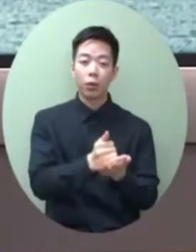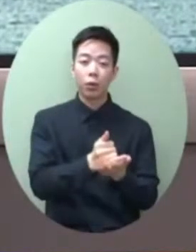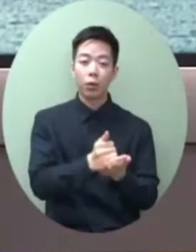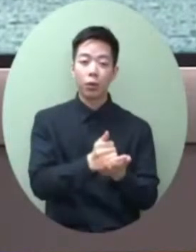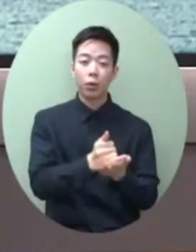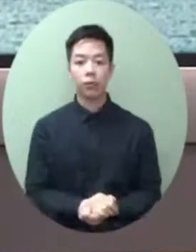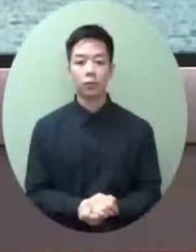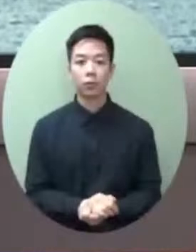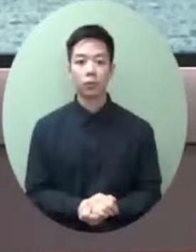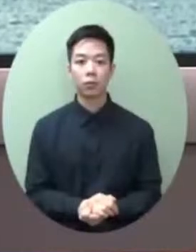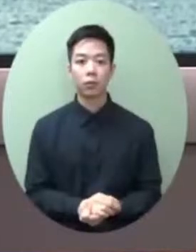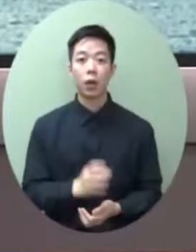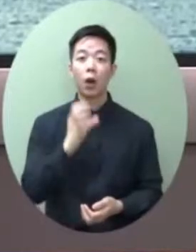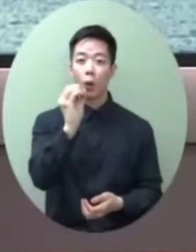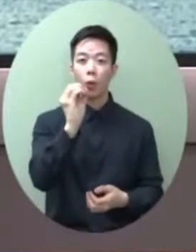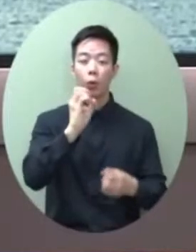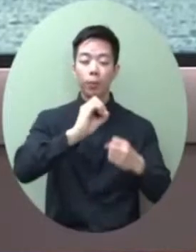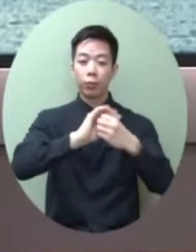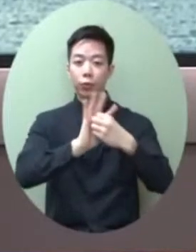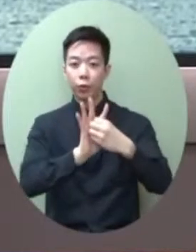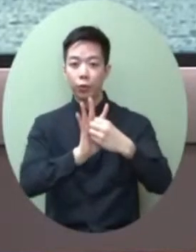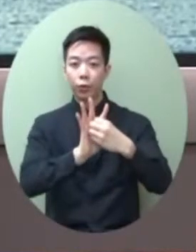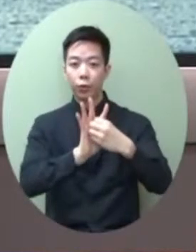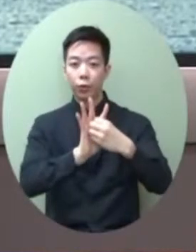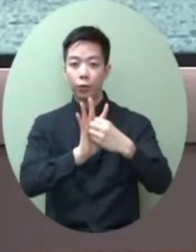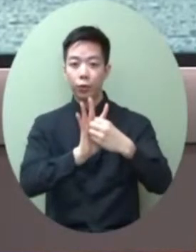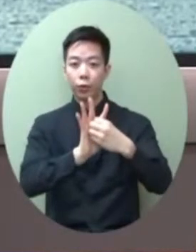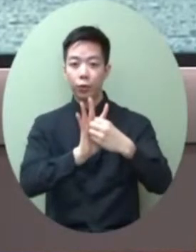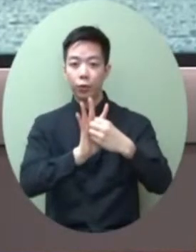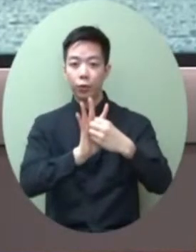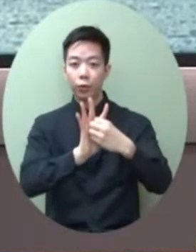for elderly are in short supply, and for most